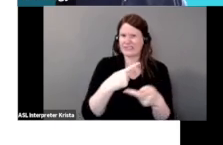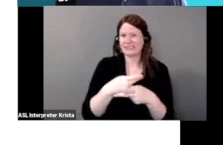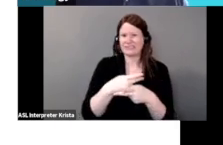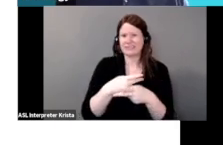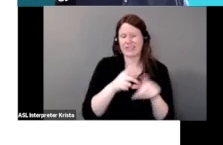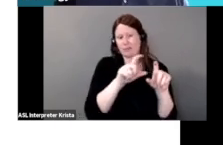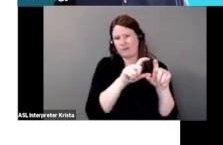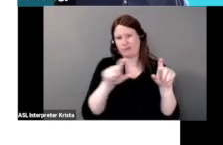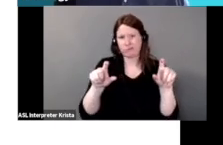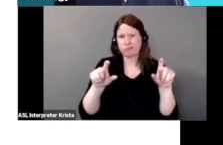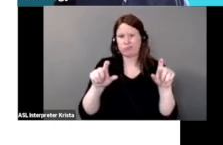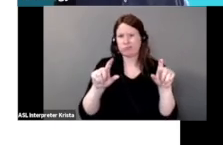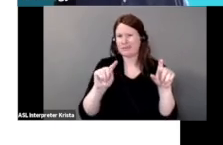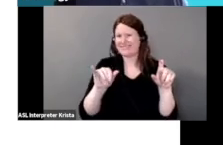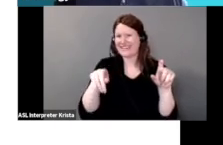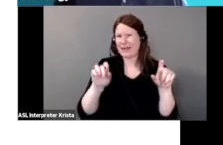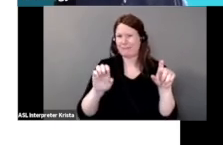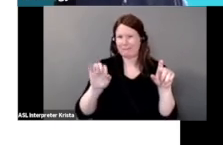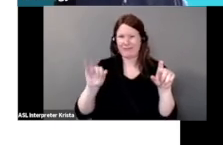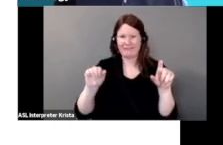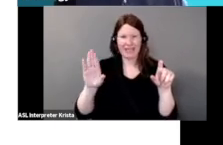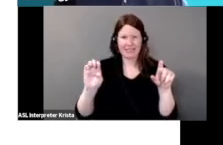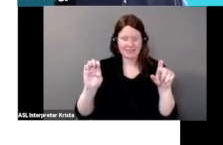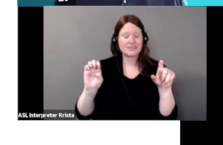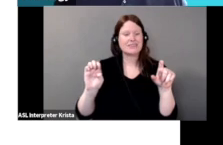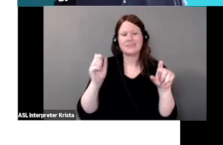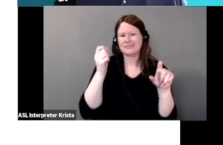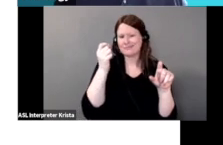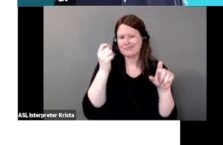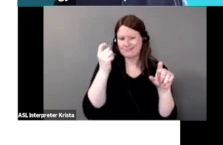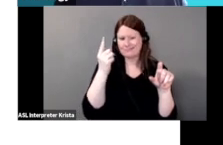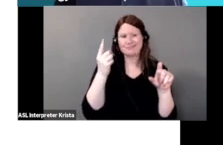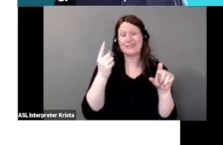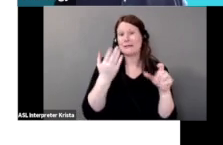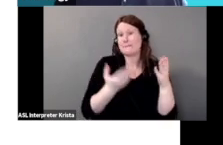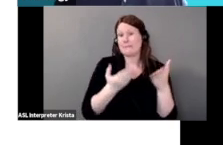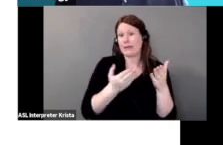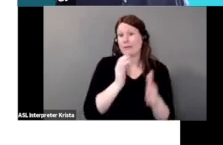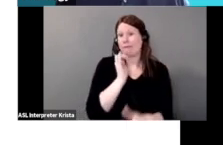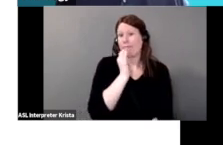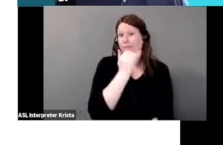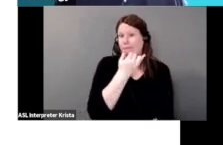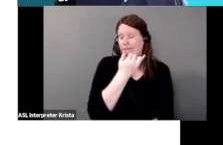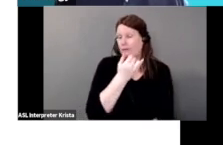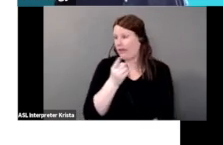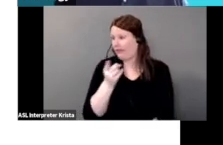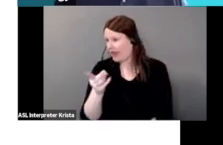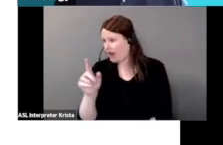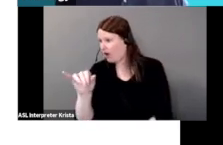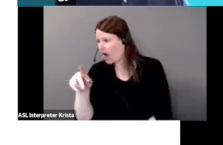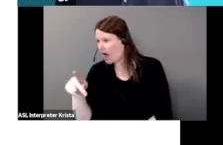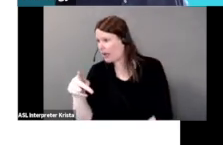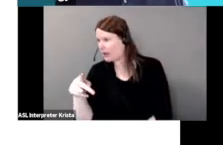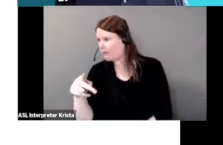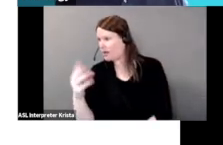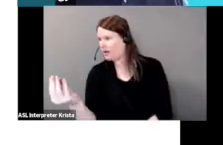correct that it's possible to accidentally incorporate someone else's IP into your filing. And that would